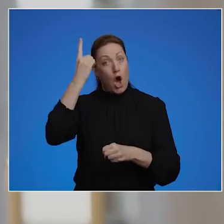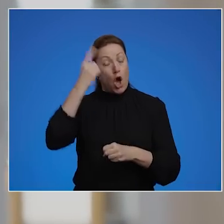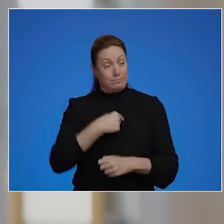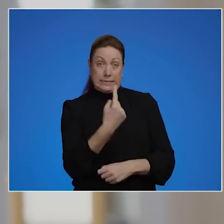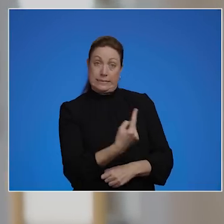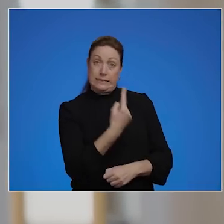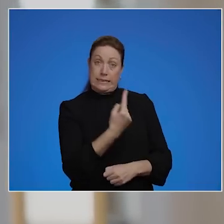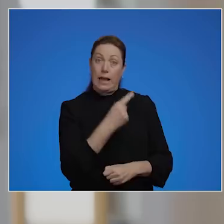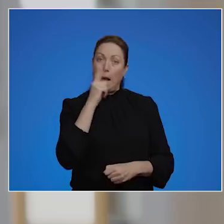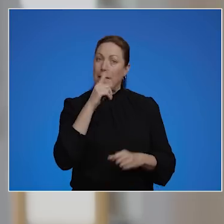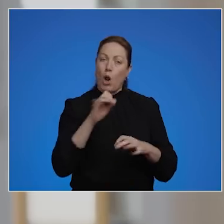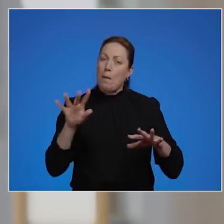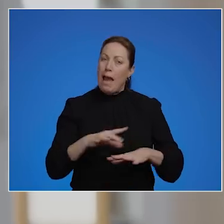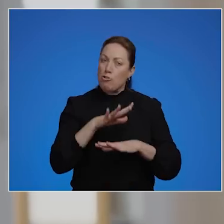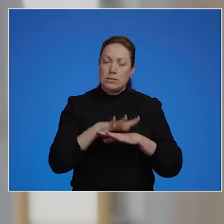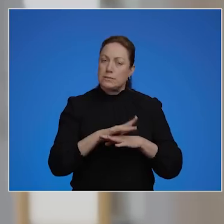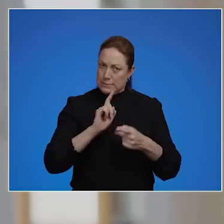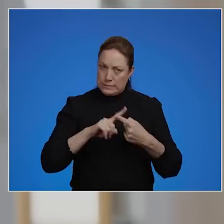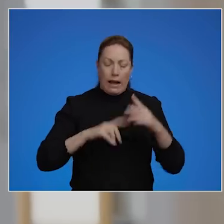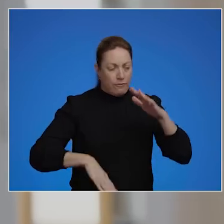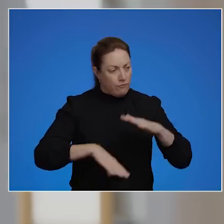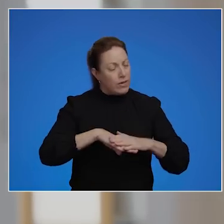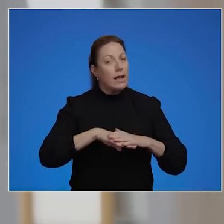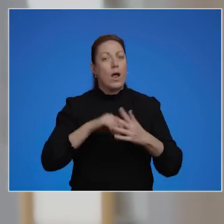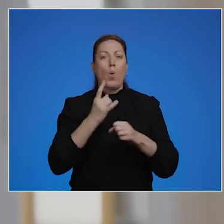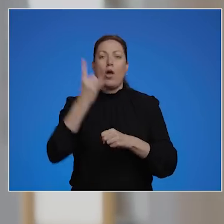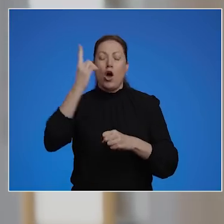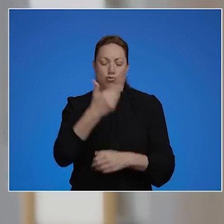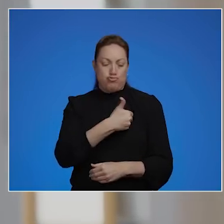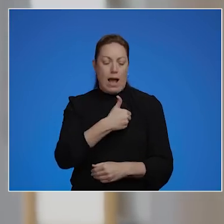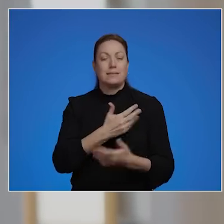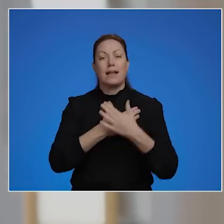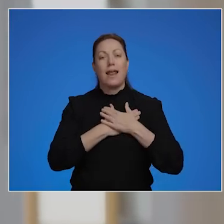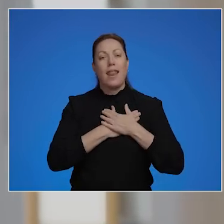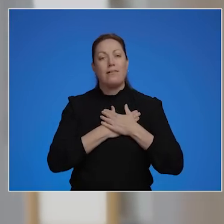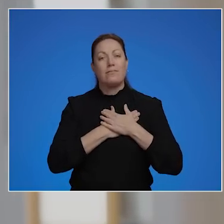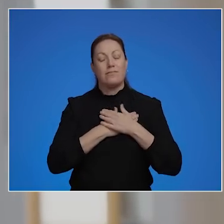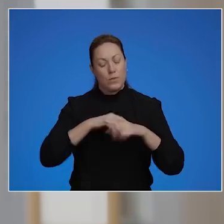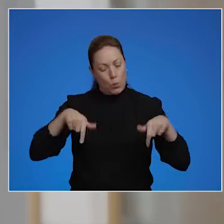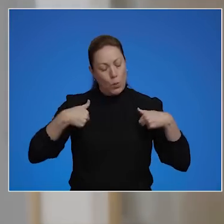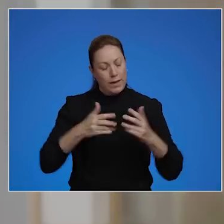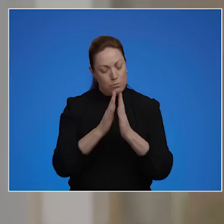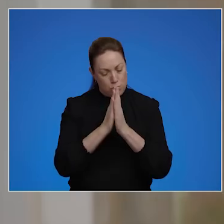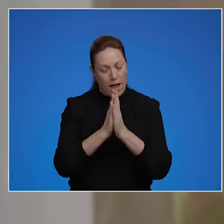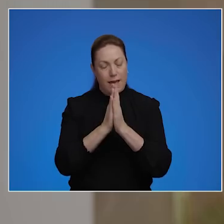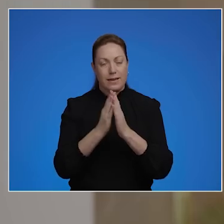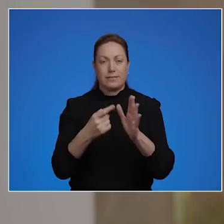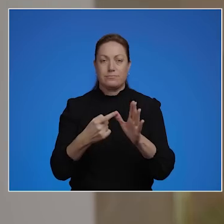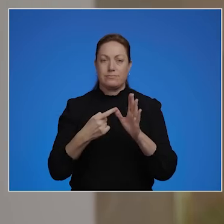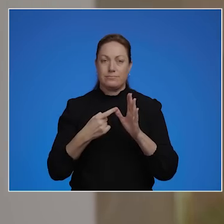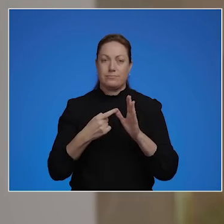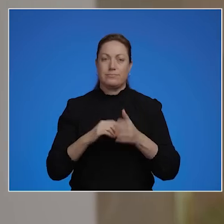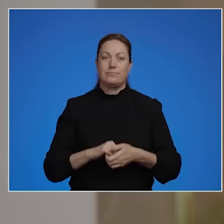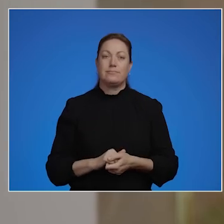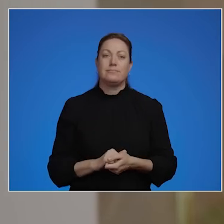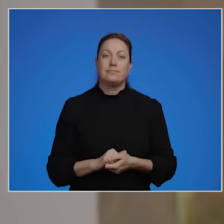people will be filled with the Lord's grace and love. Your people pray. Lord, hear